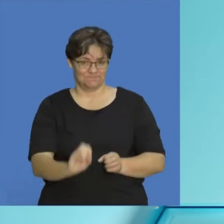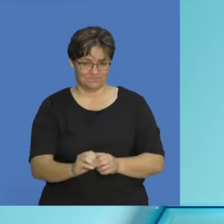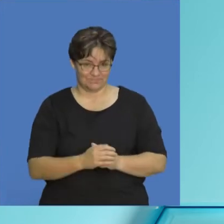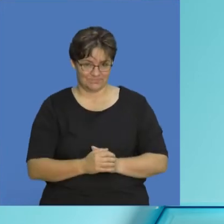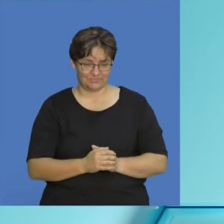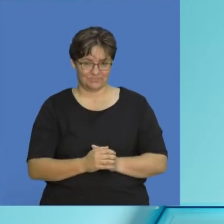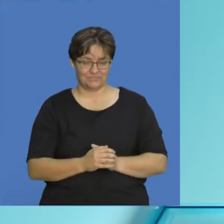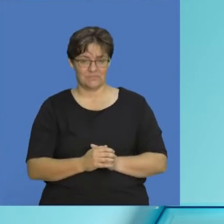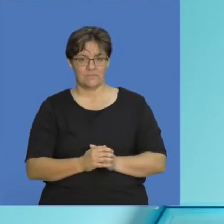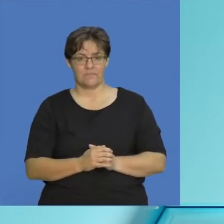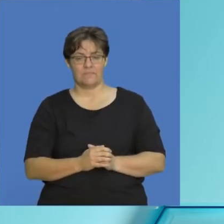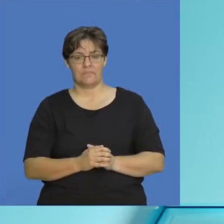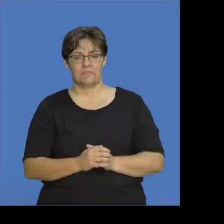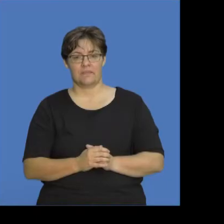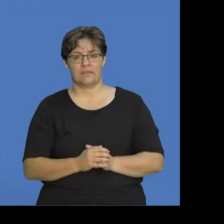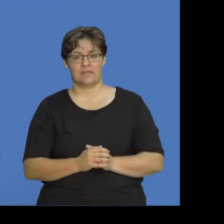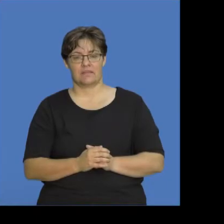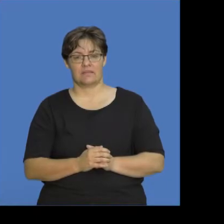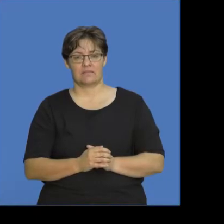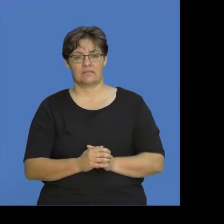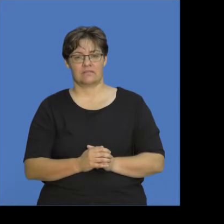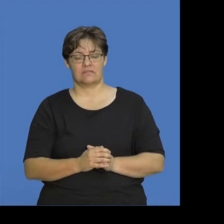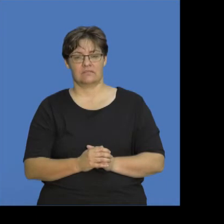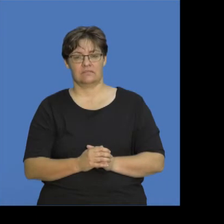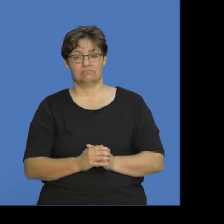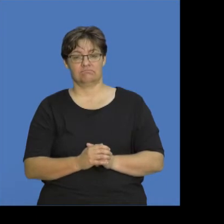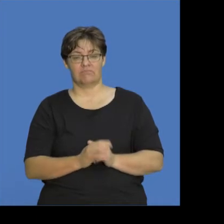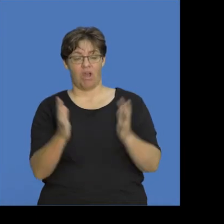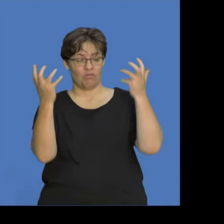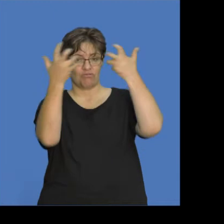Okay, fantastic. So,